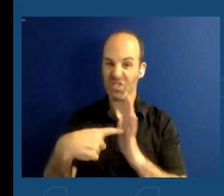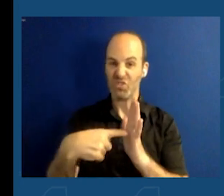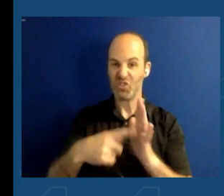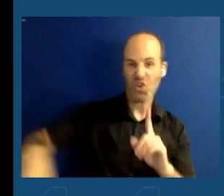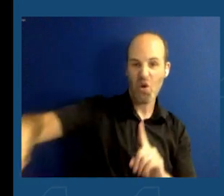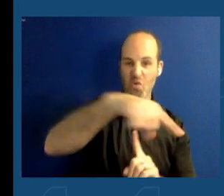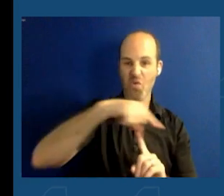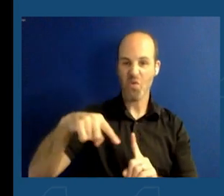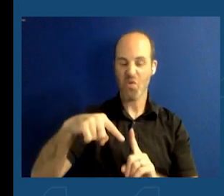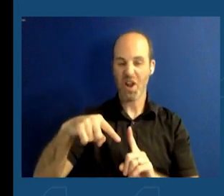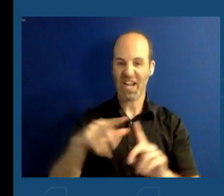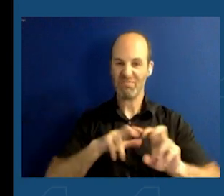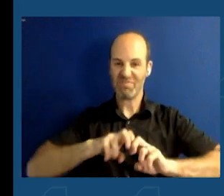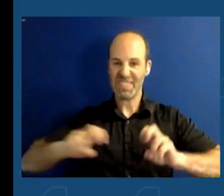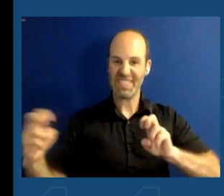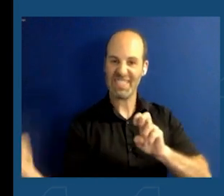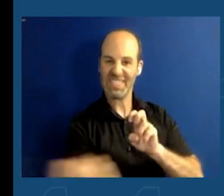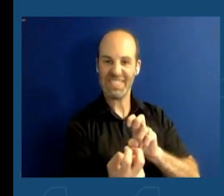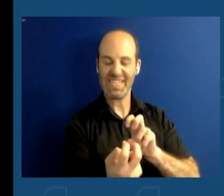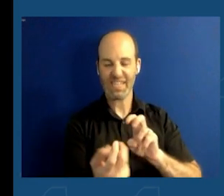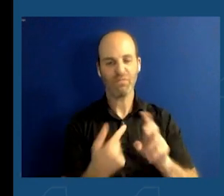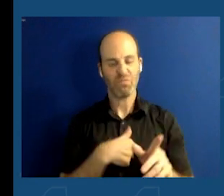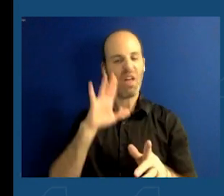investments we're going to make. You'll see a difference next summer.